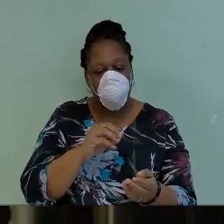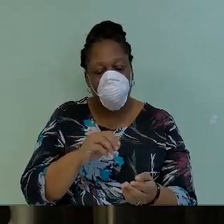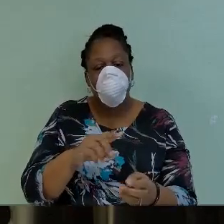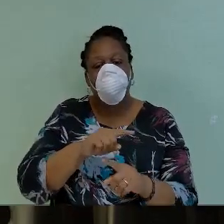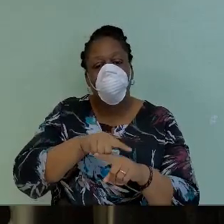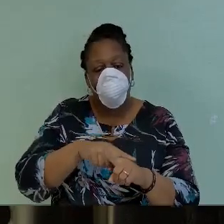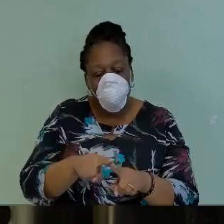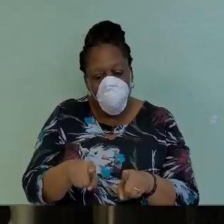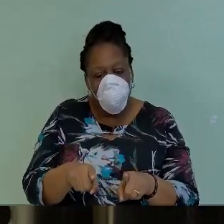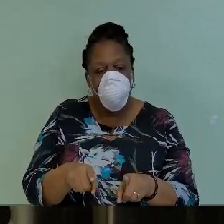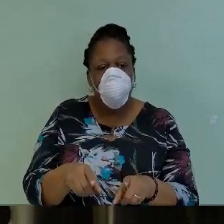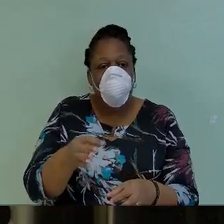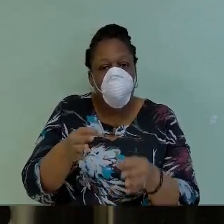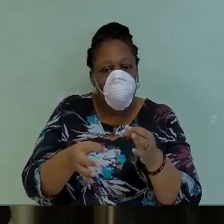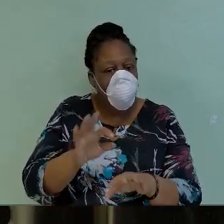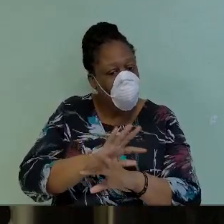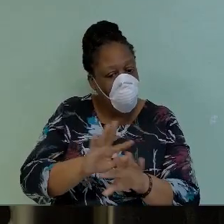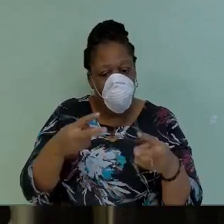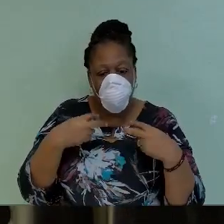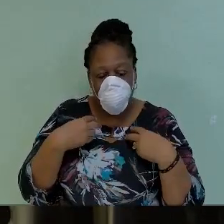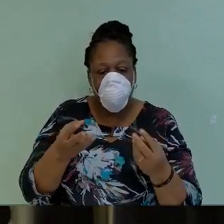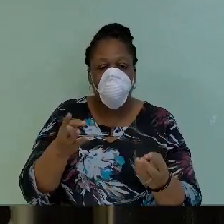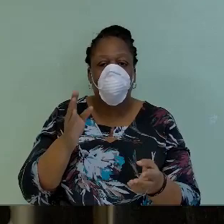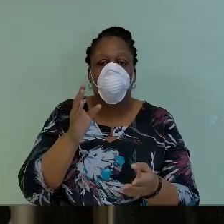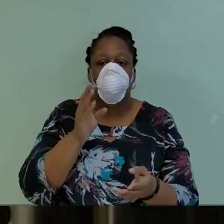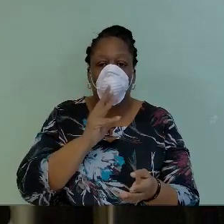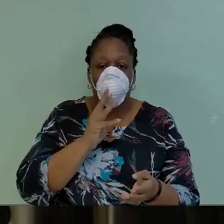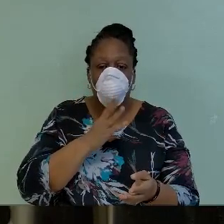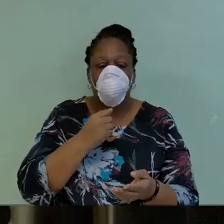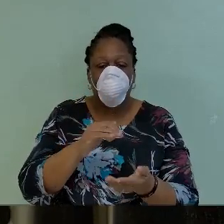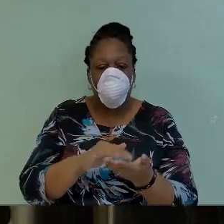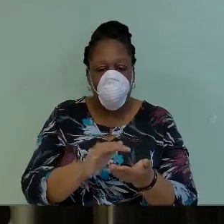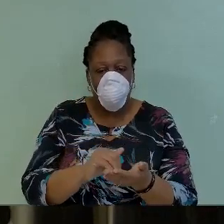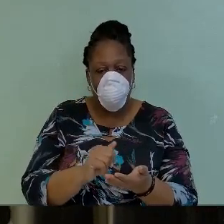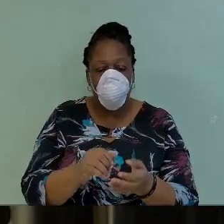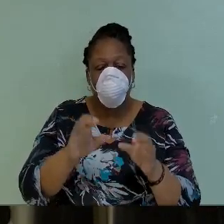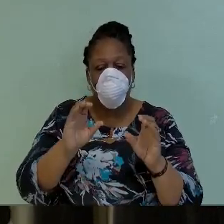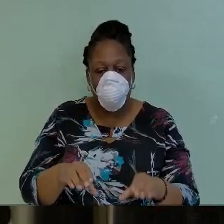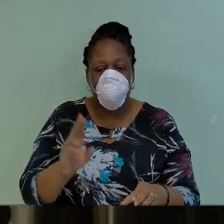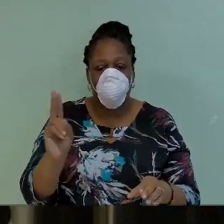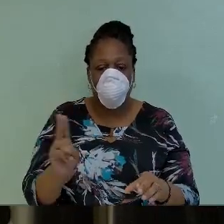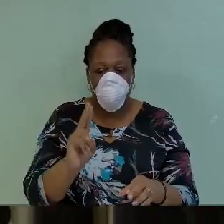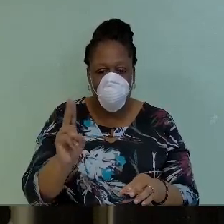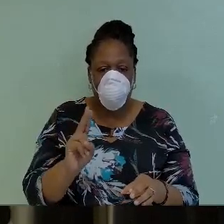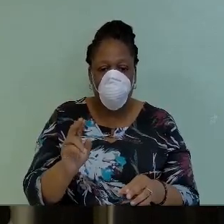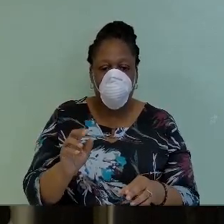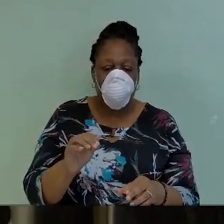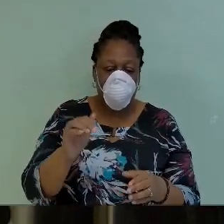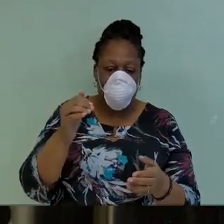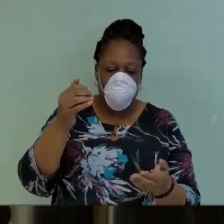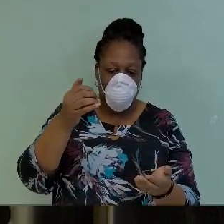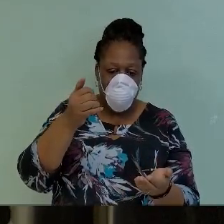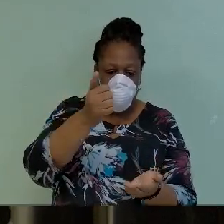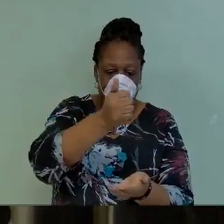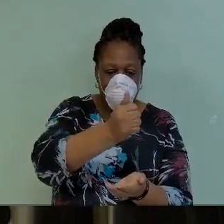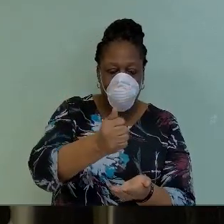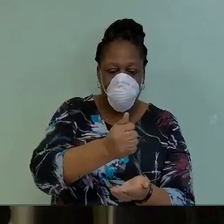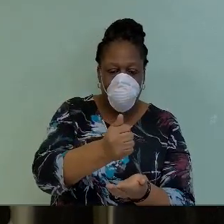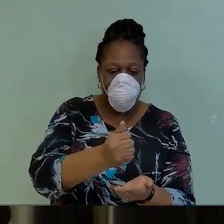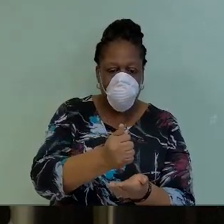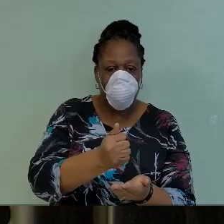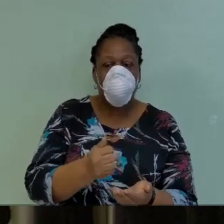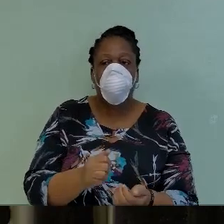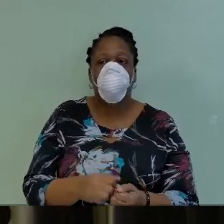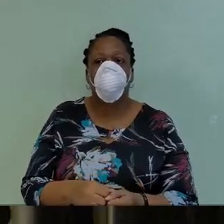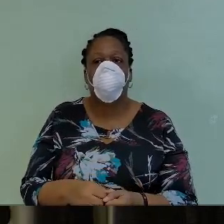this instance would be alcohol. Now, there are some sanitizers that contain